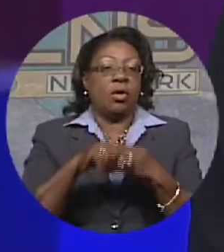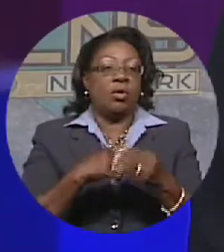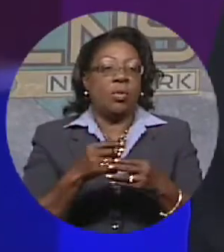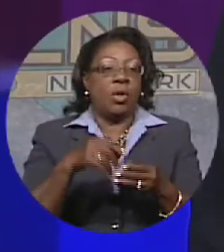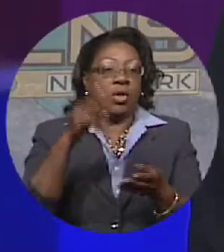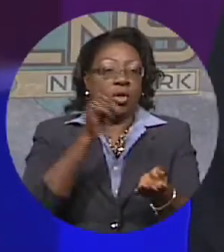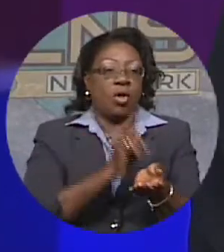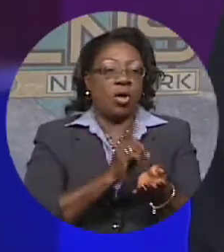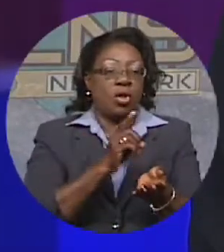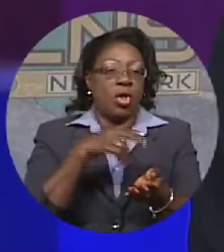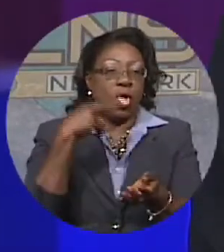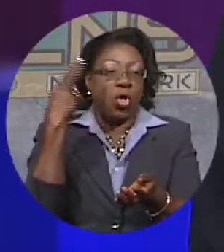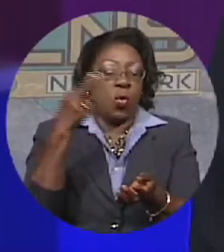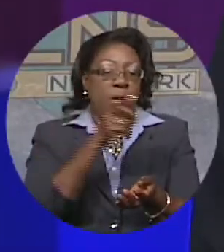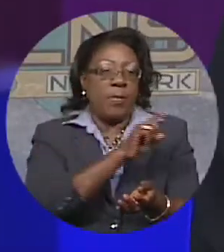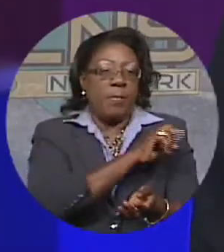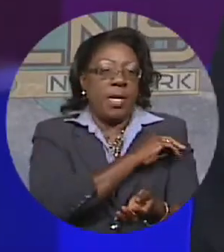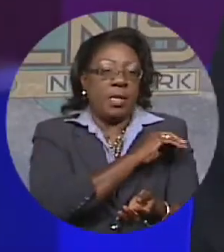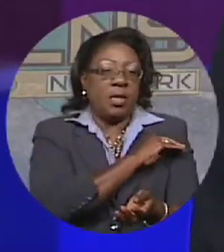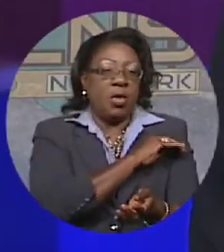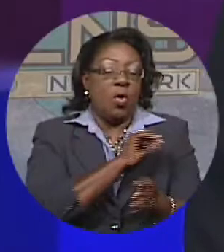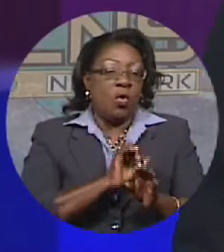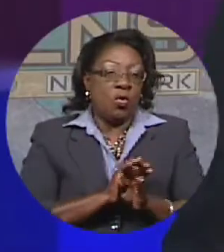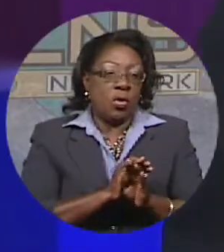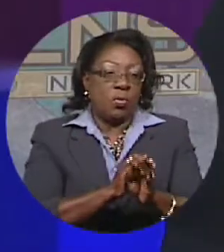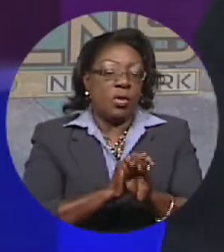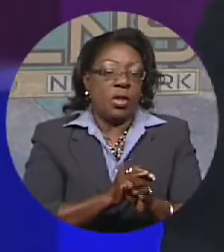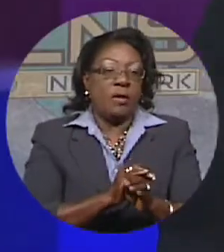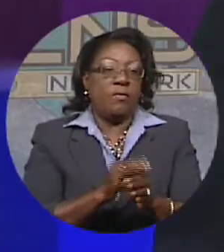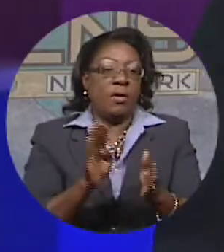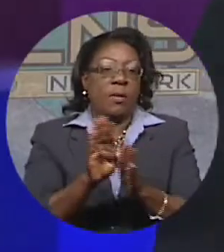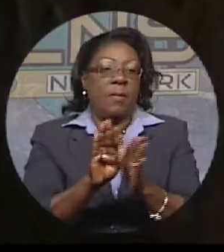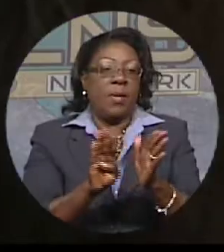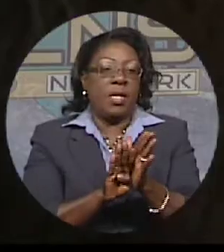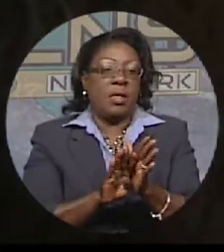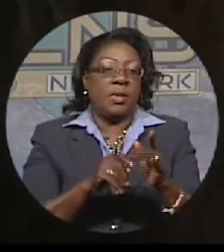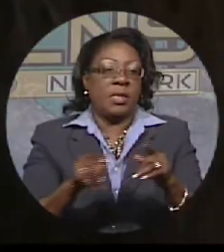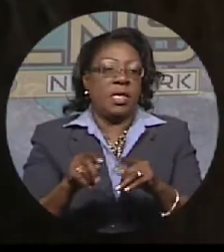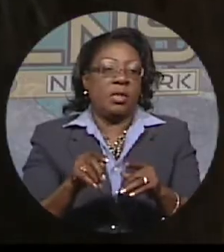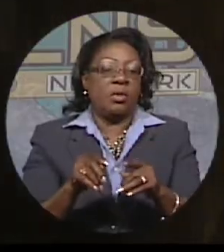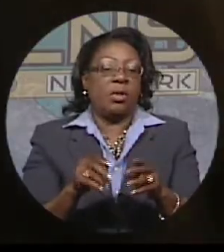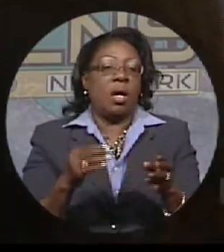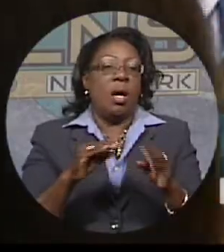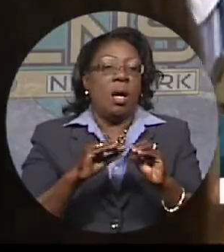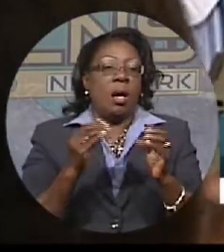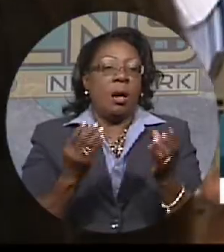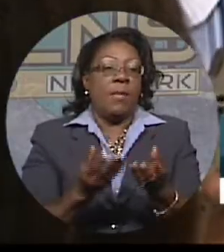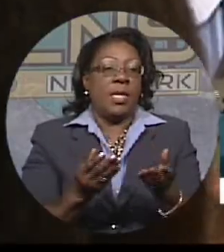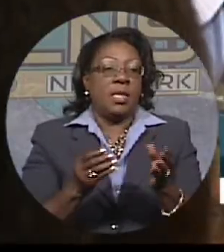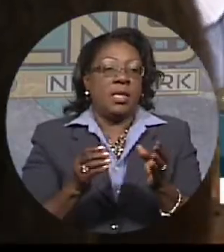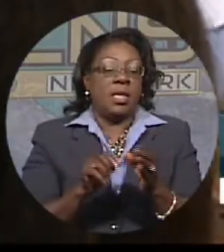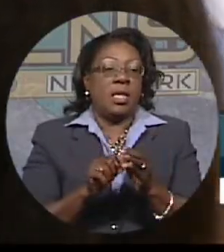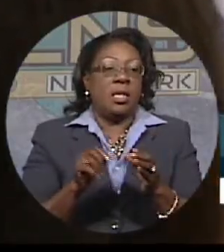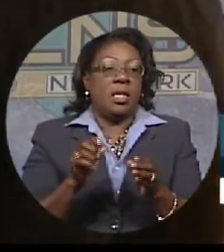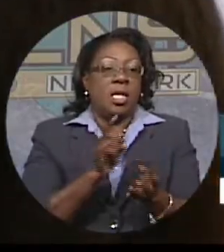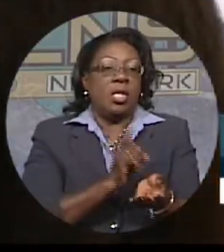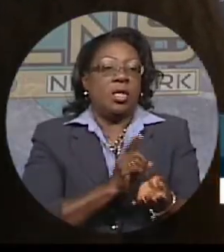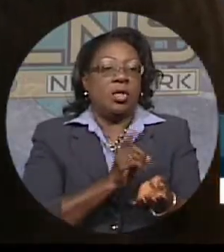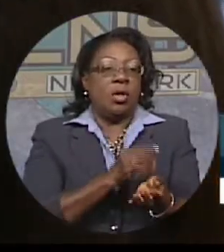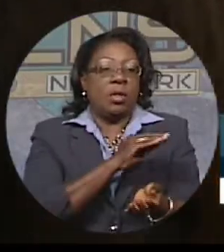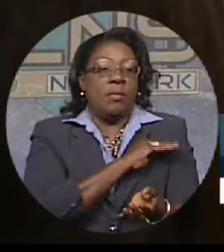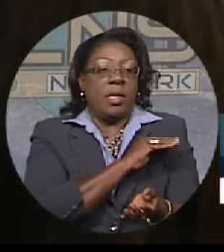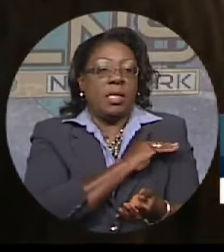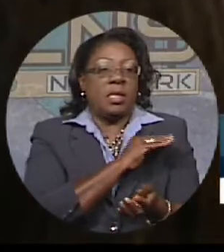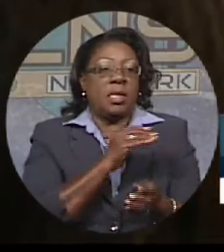who is pushing for the bill to be sent to the committee stage. Minnis is out to lunch. Dr. Minnis has made some